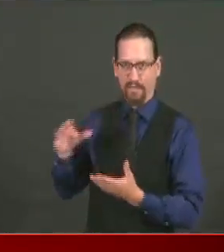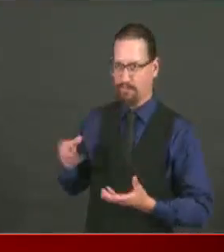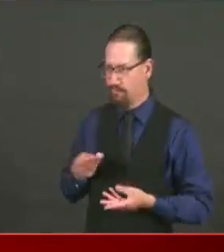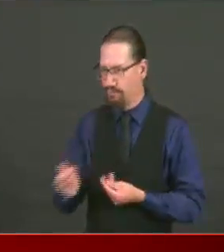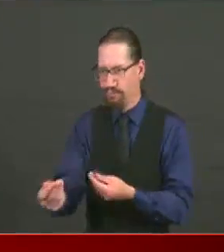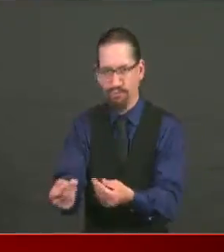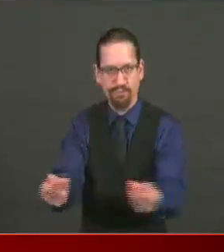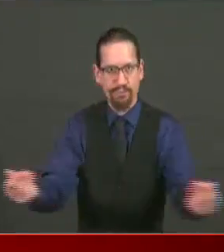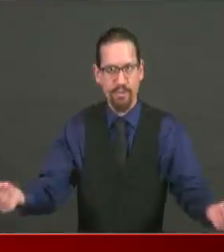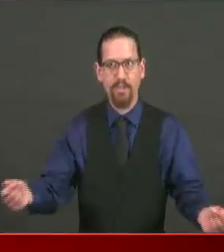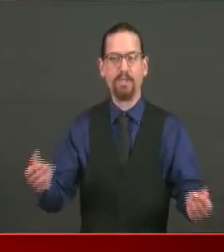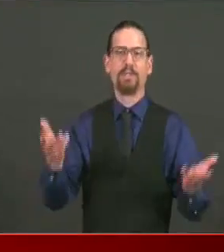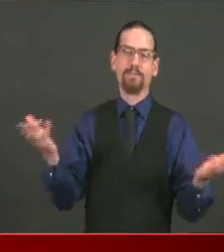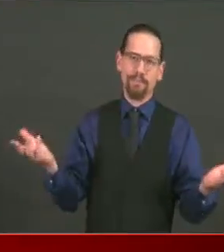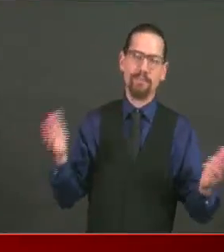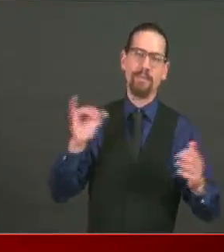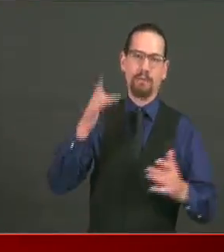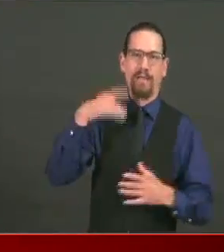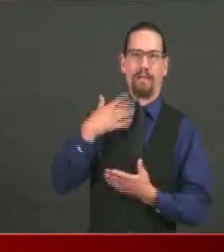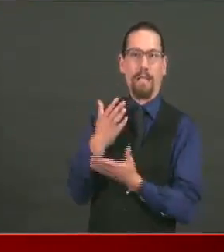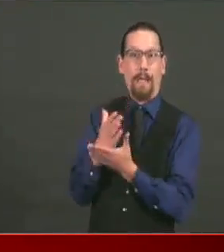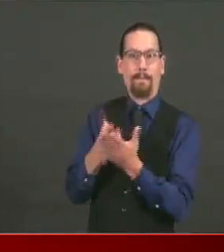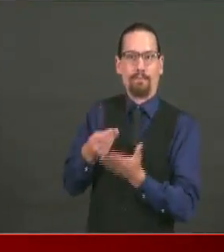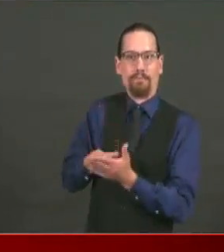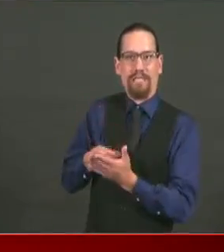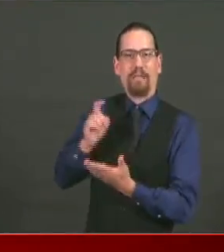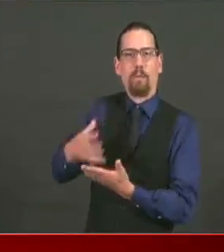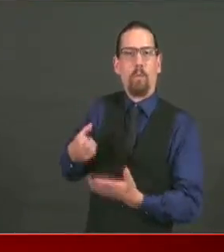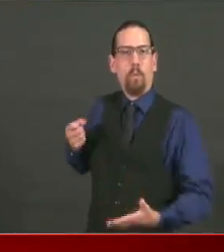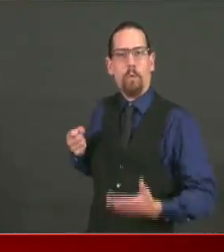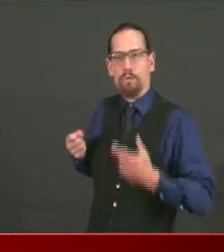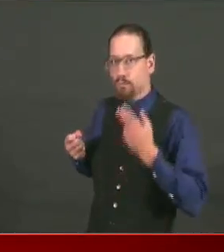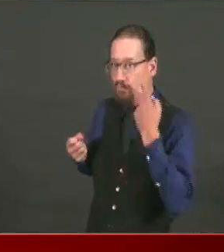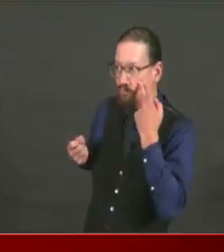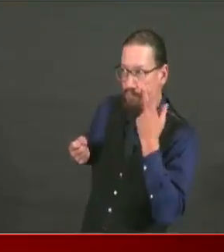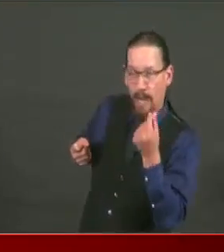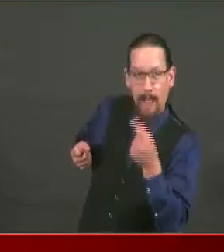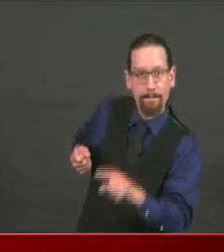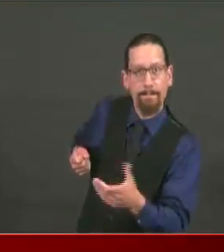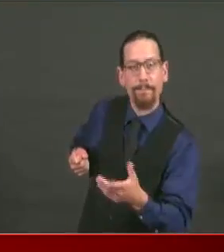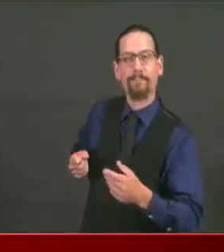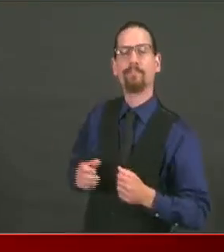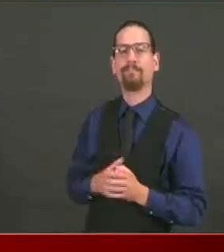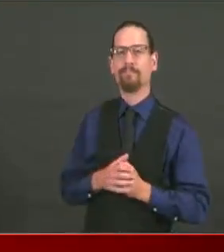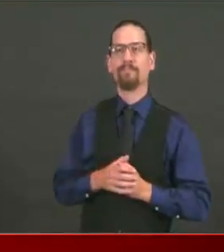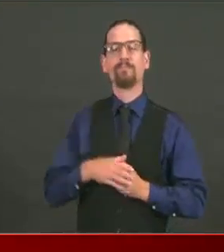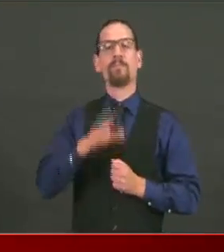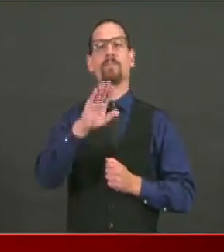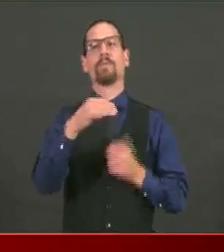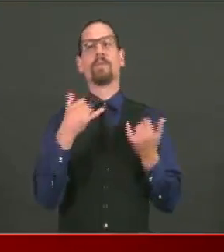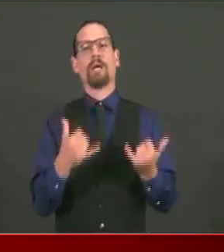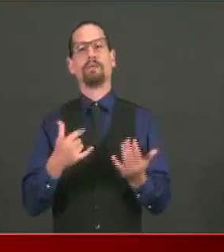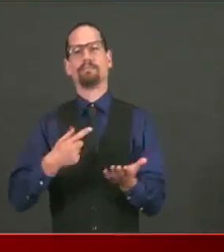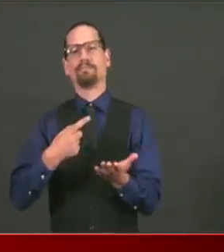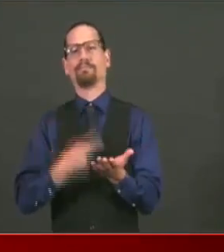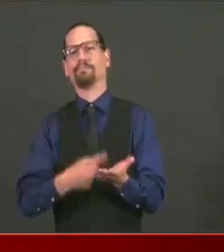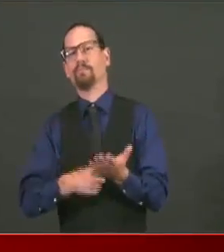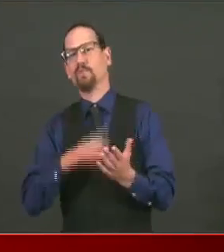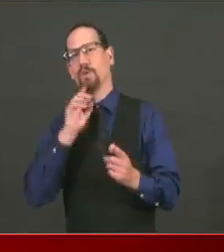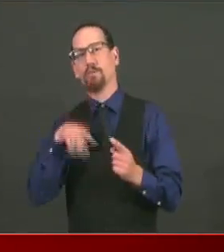Okay, I want to use the rest of our time together this afternoon to talk a little bit about our economy and some of